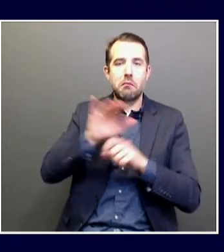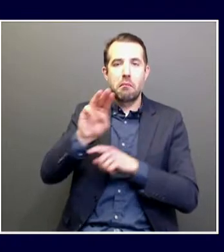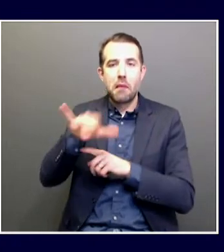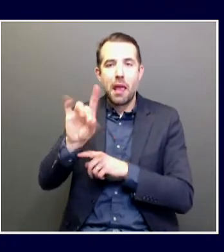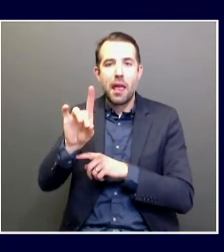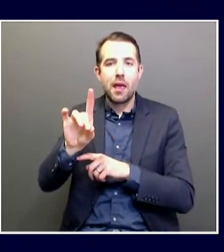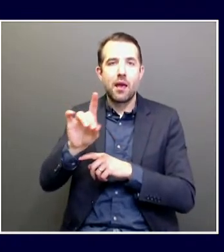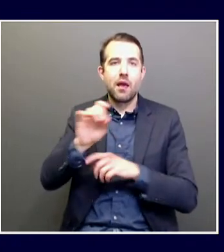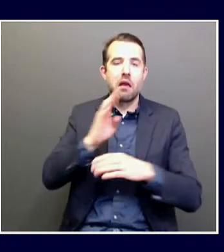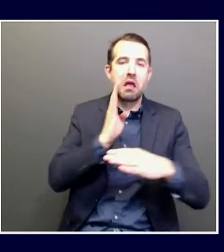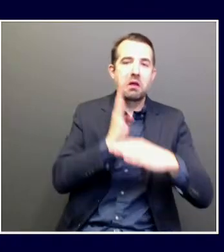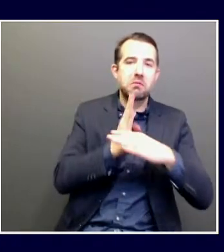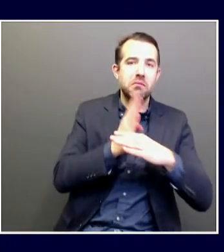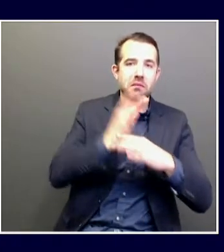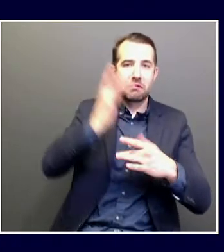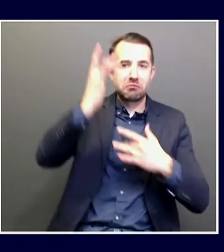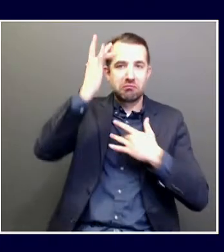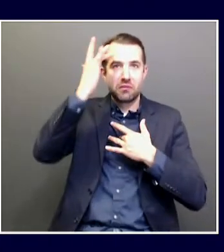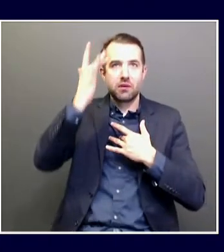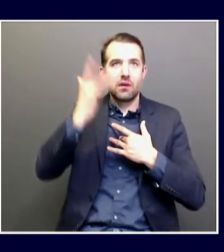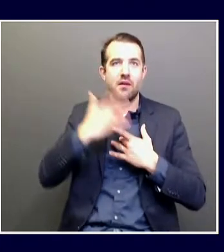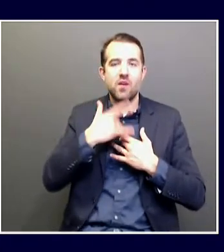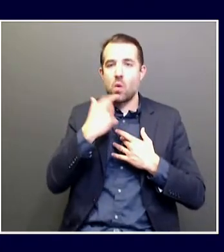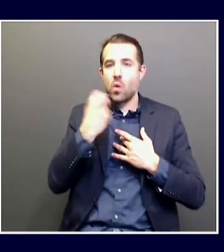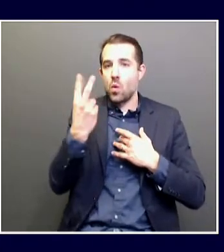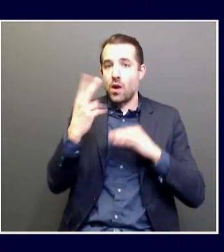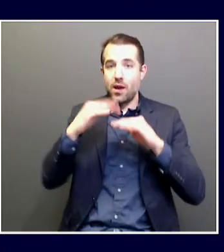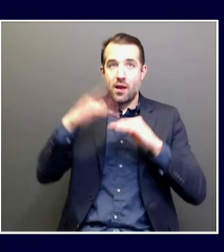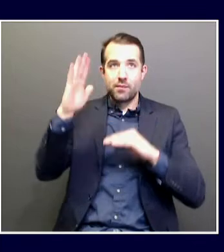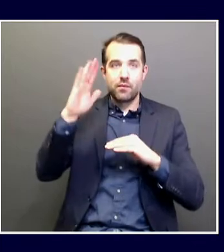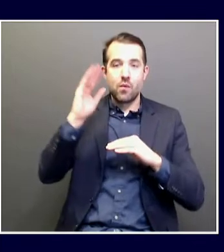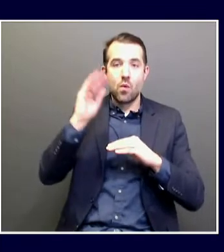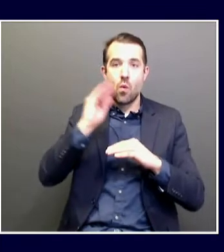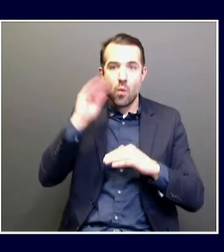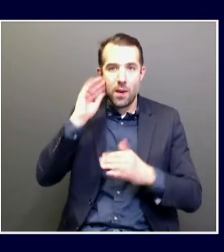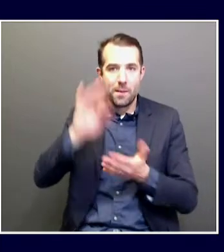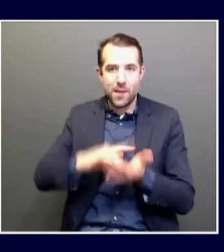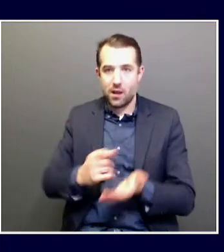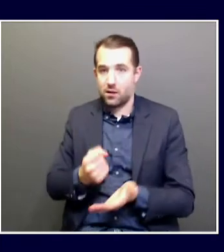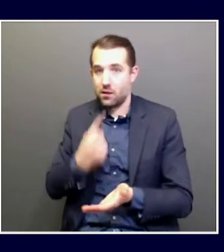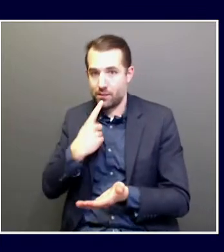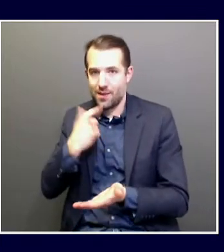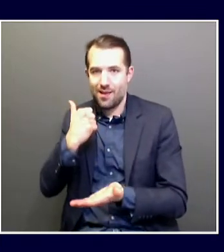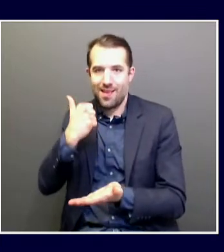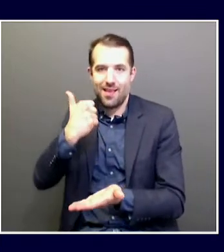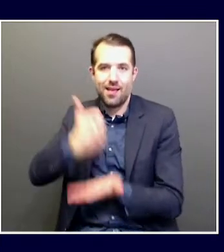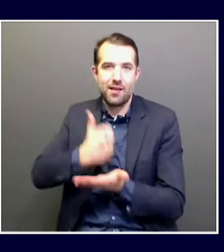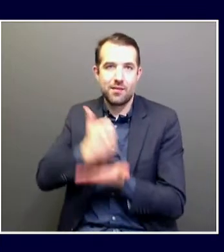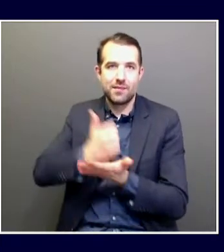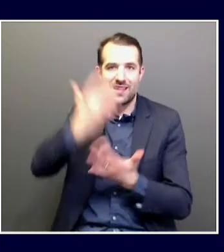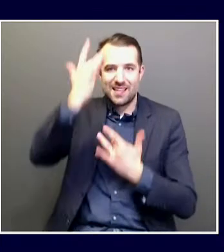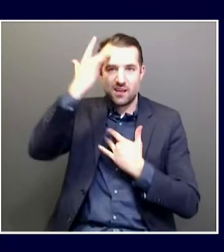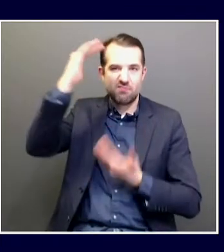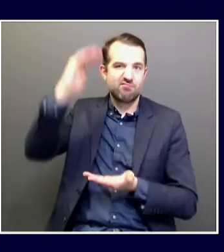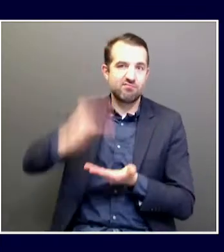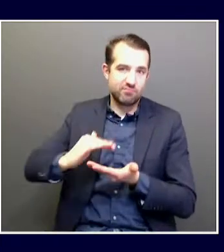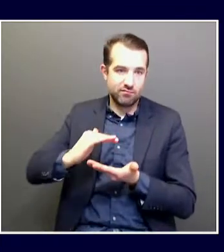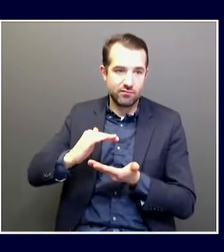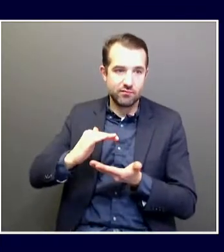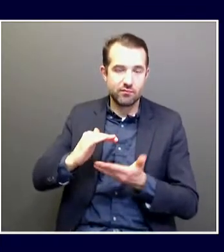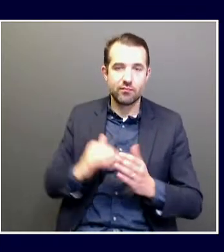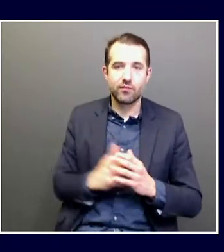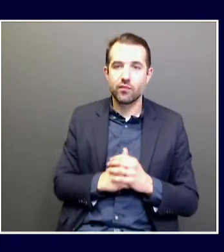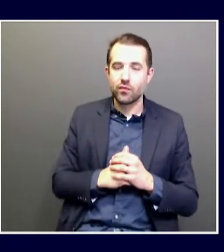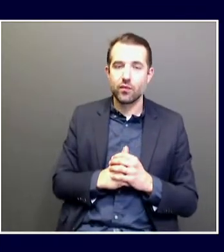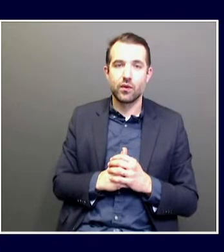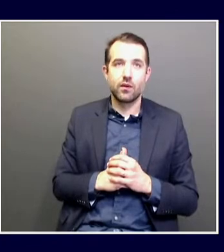early on. It literally just got approved a couple hours ago. Do we have any idea what our supply of that would look like? And do